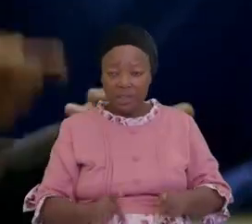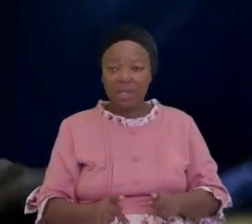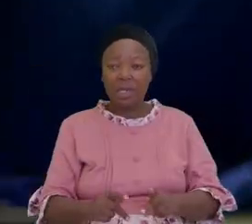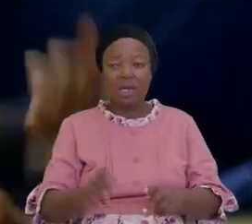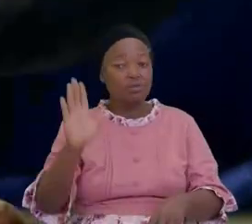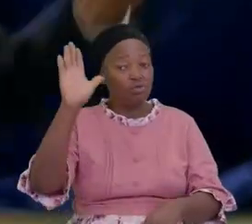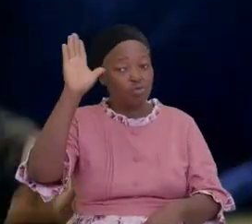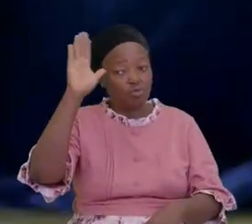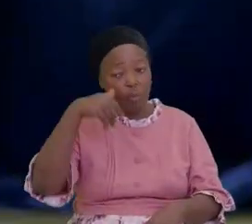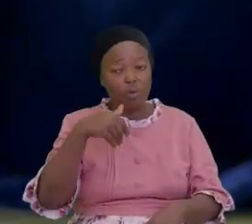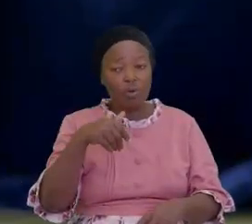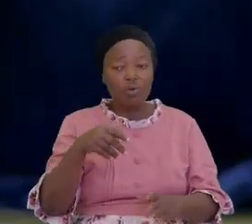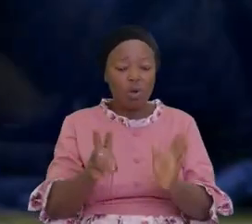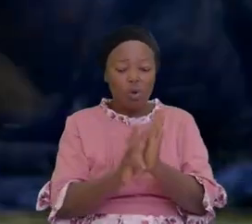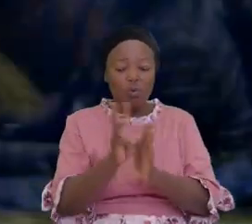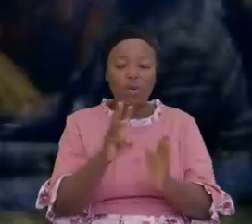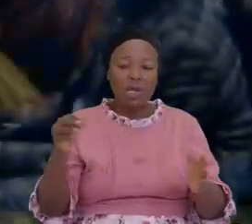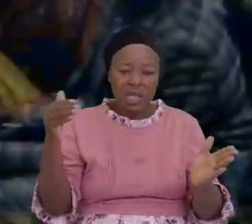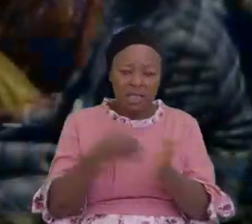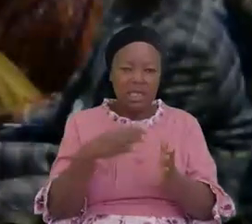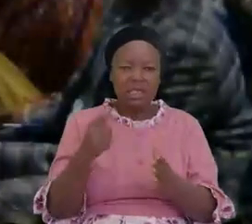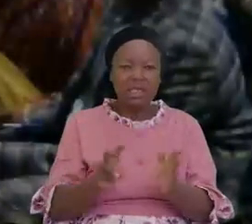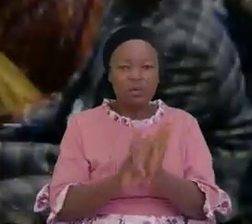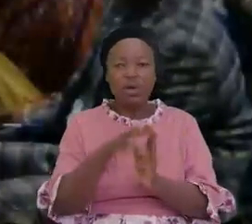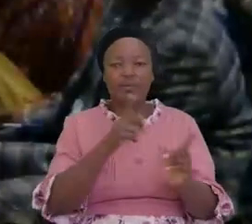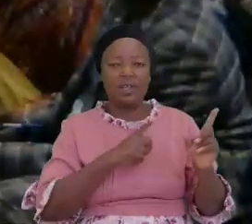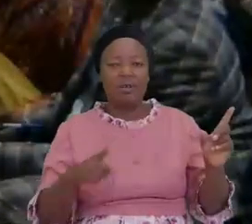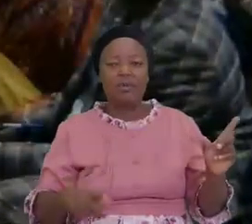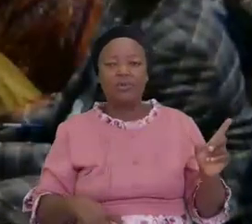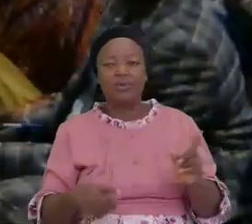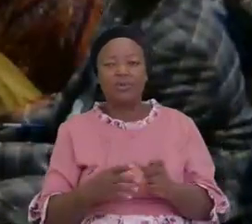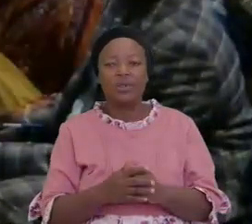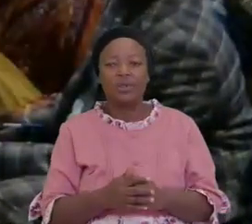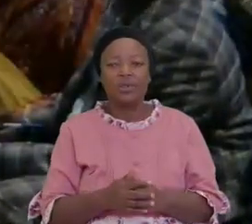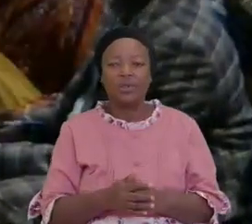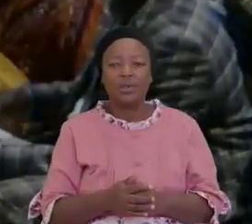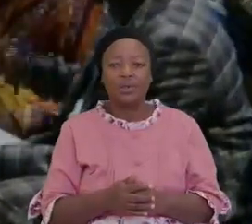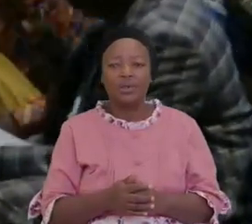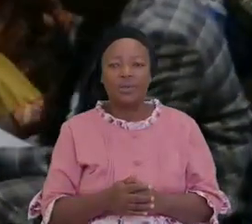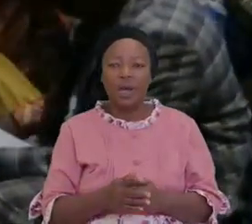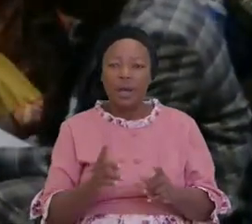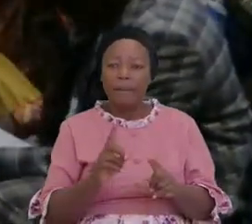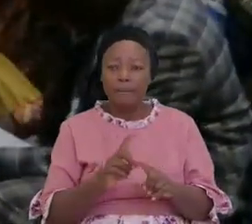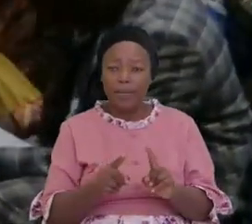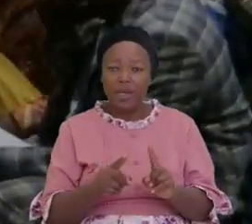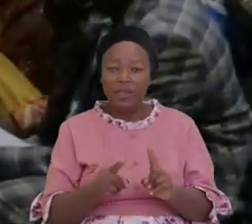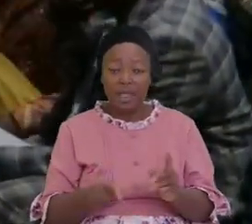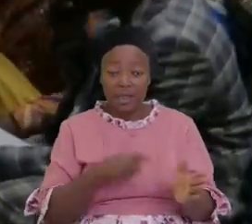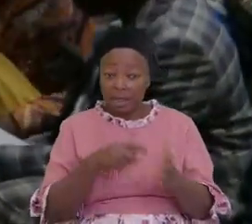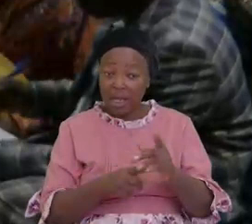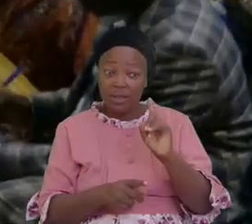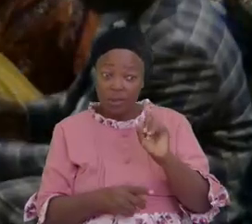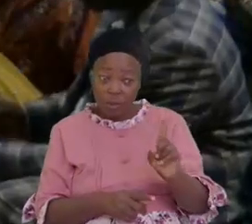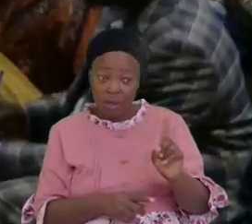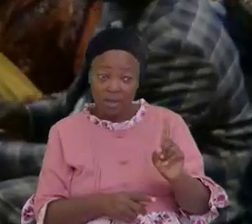stubborn will against the will of the Lord. But this one,